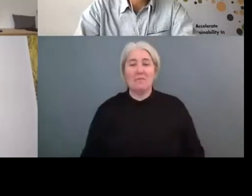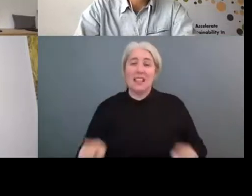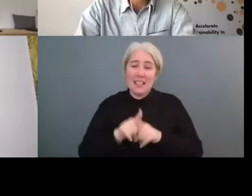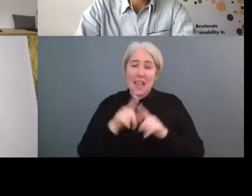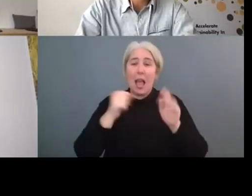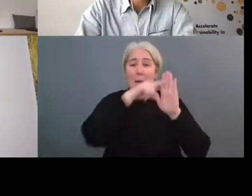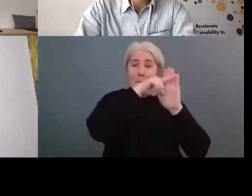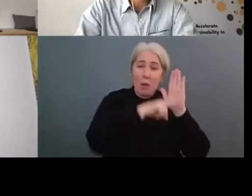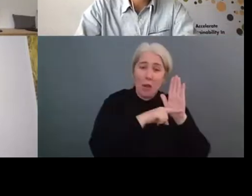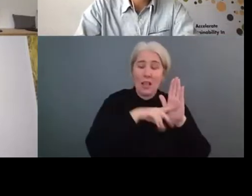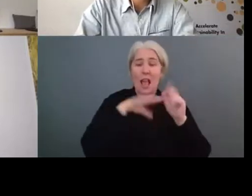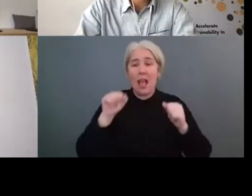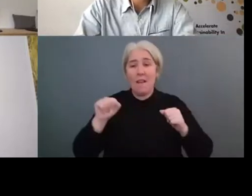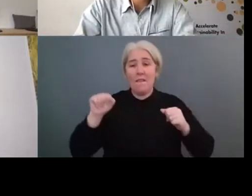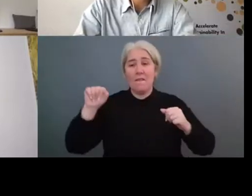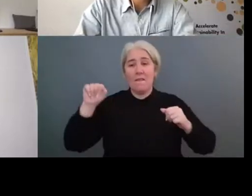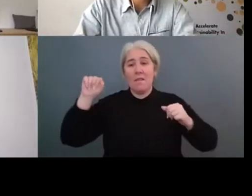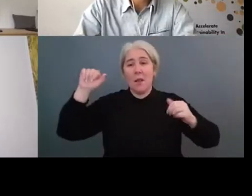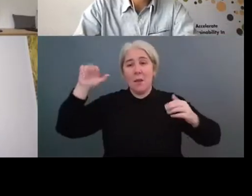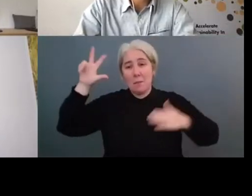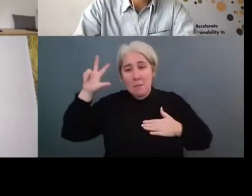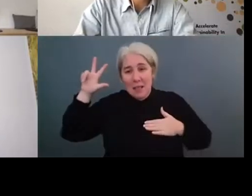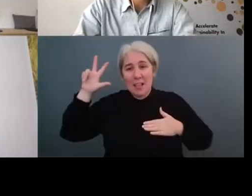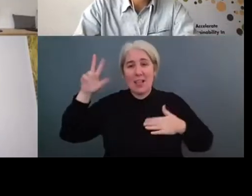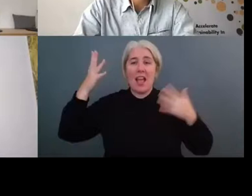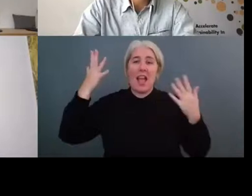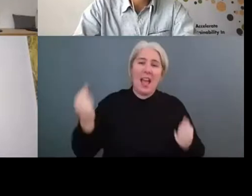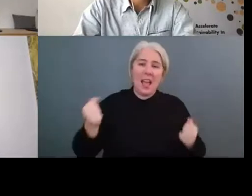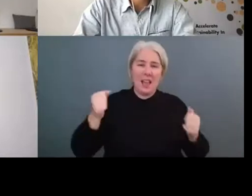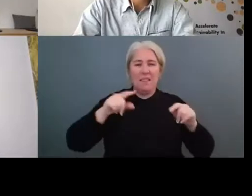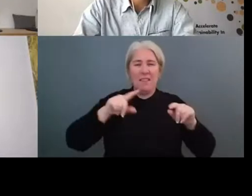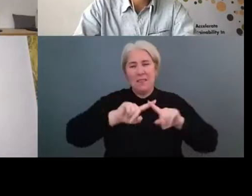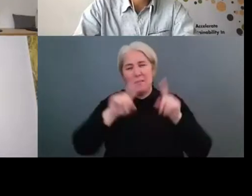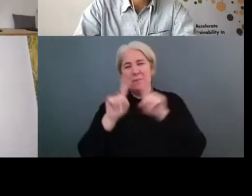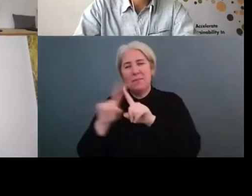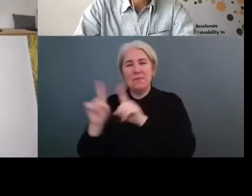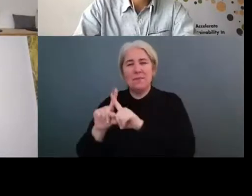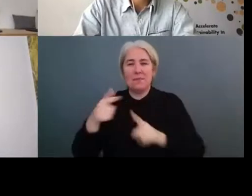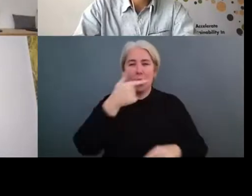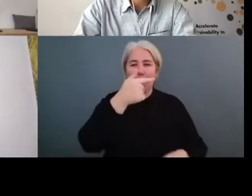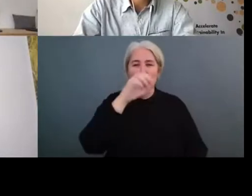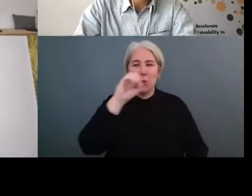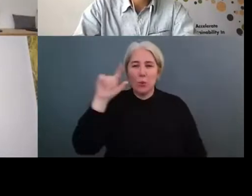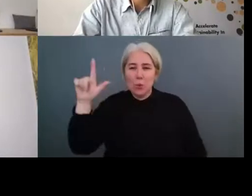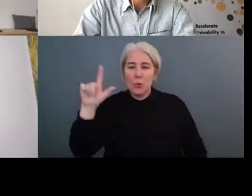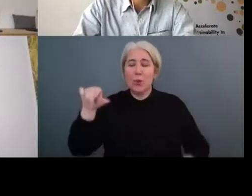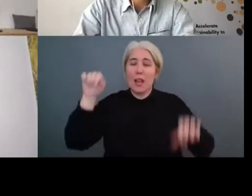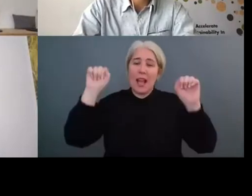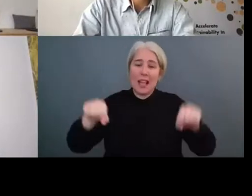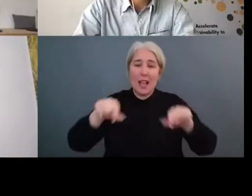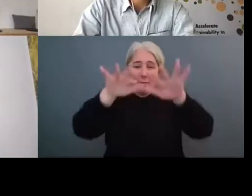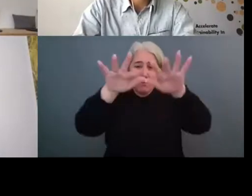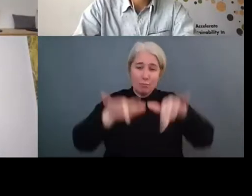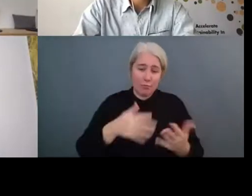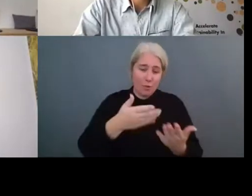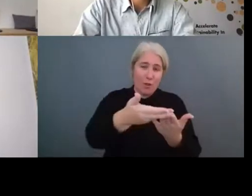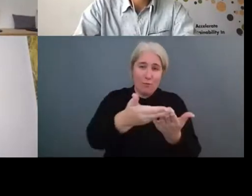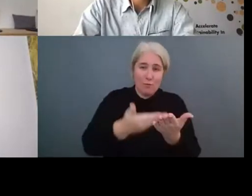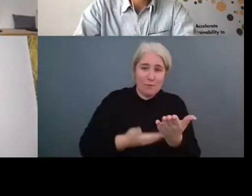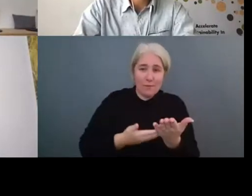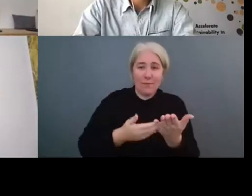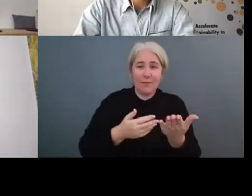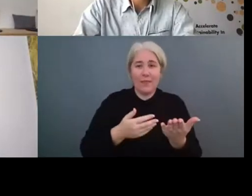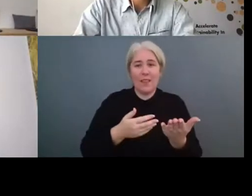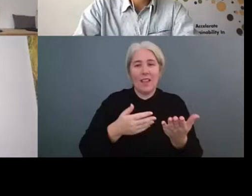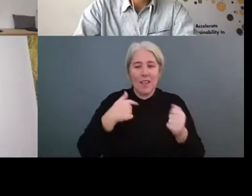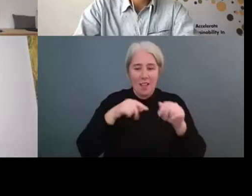tools, there is also a key aspect Geert mentioned on the reporting and on the one report. We are at Paris 2024,